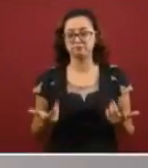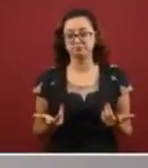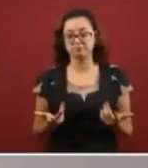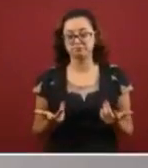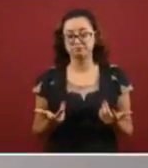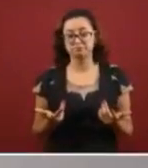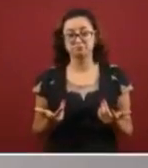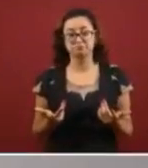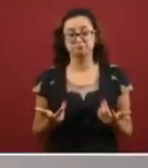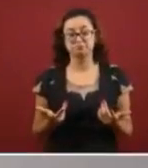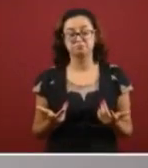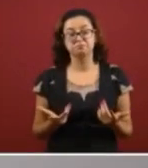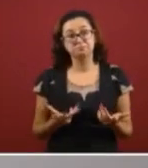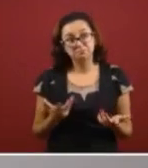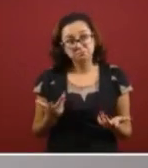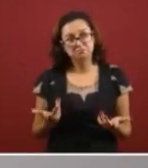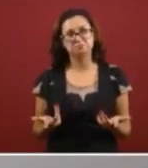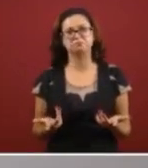nothing that means